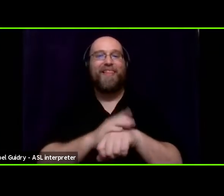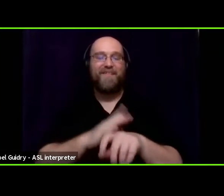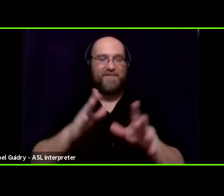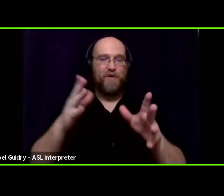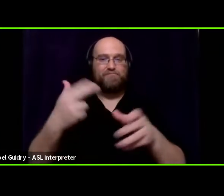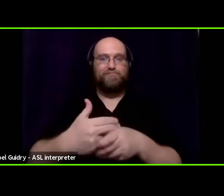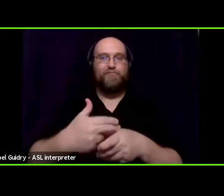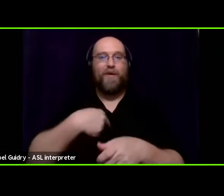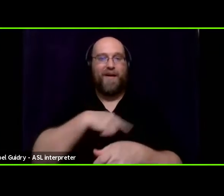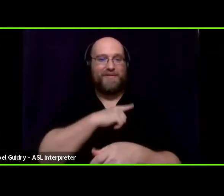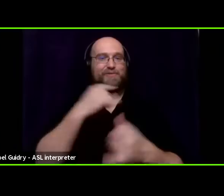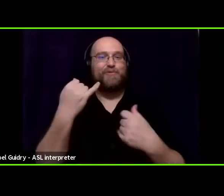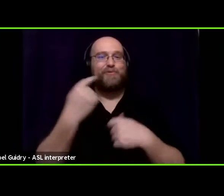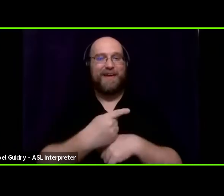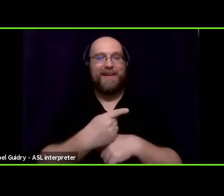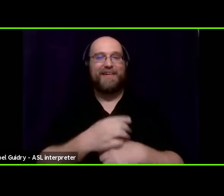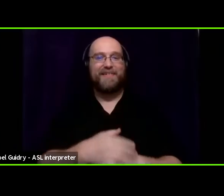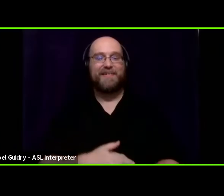here today as well.